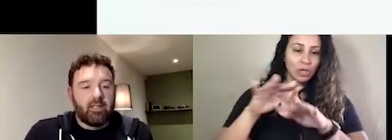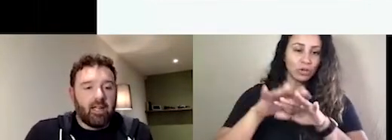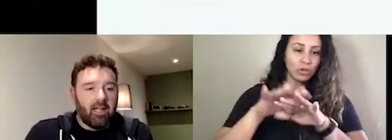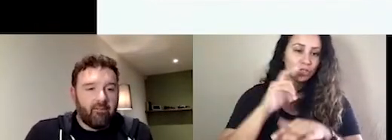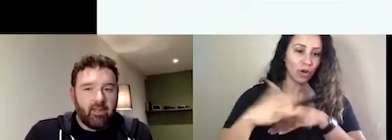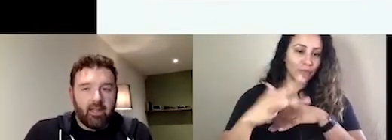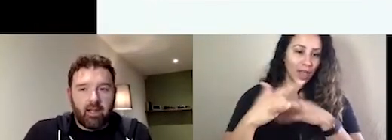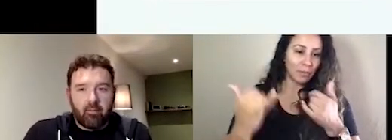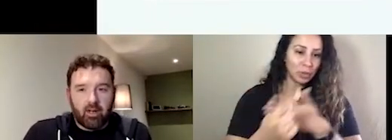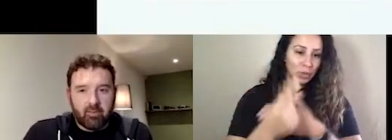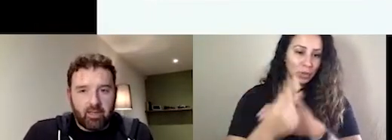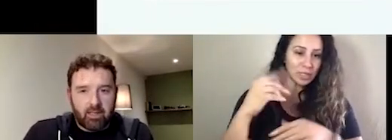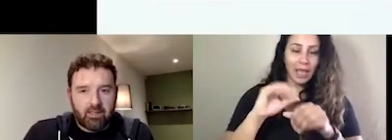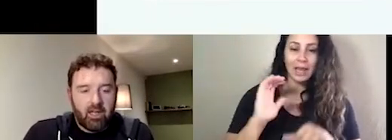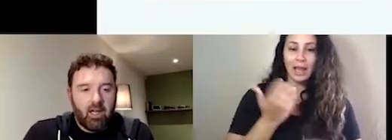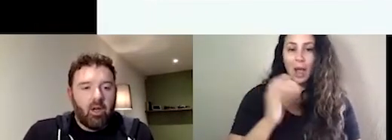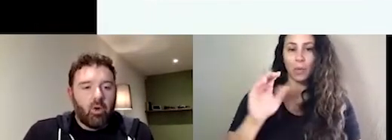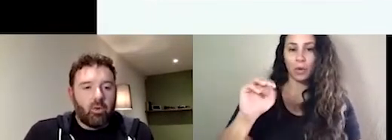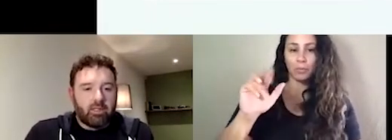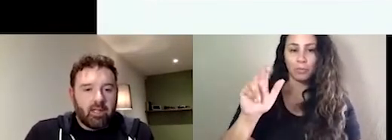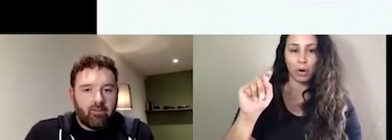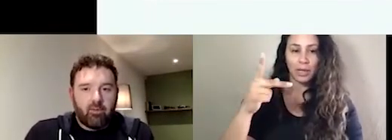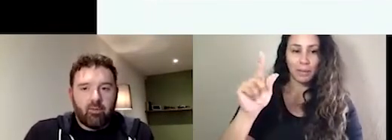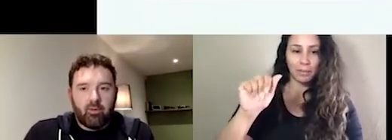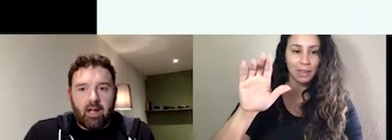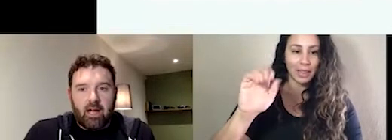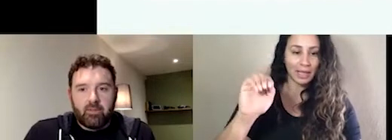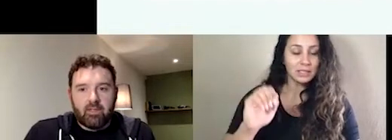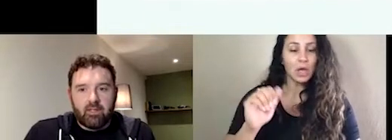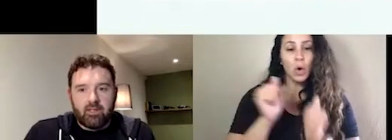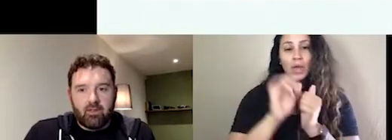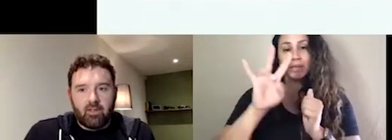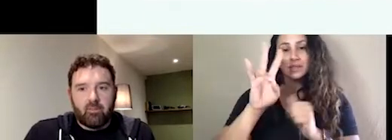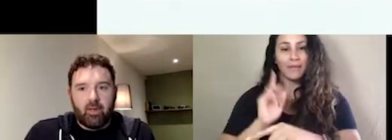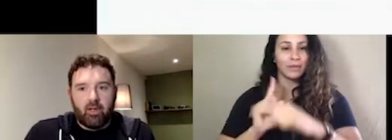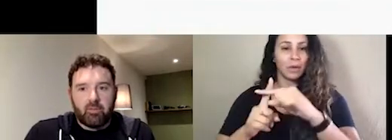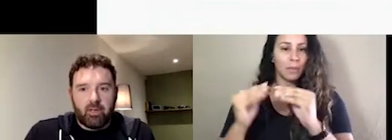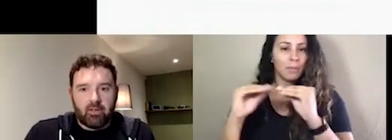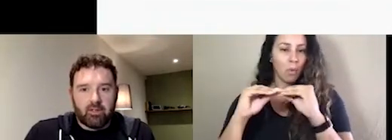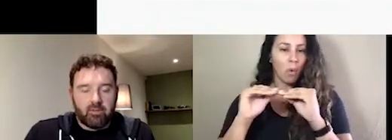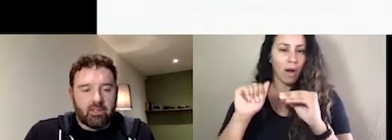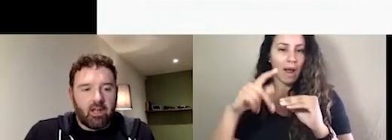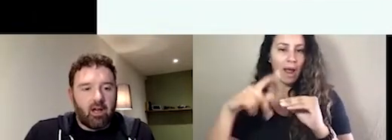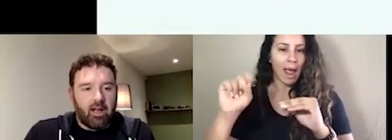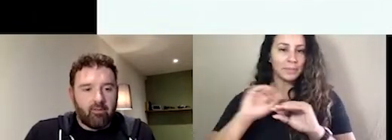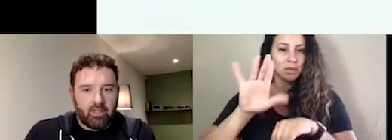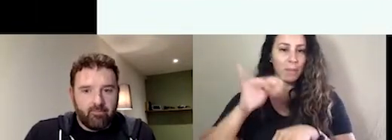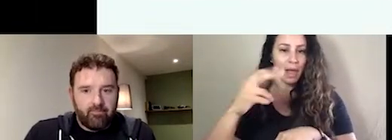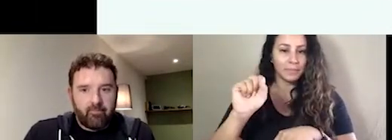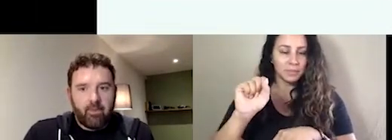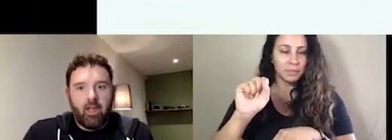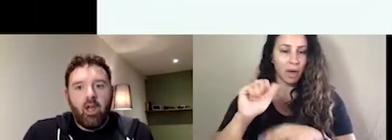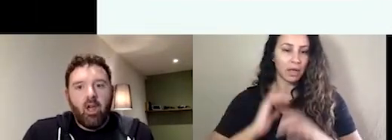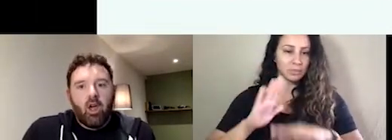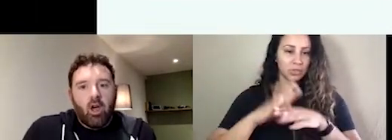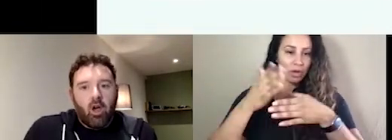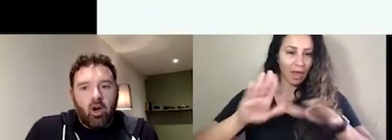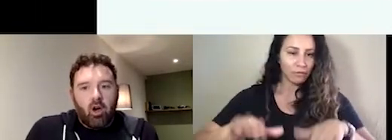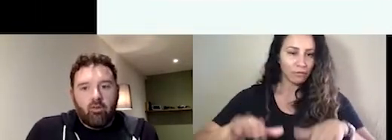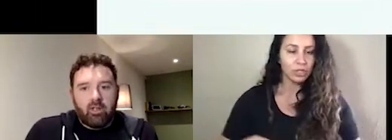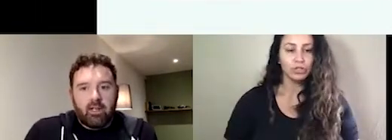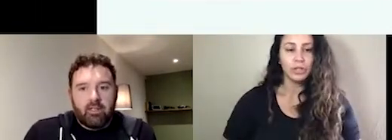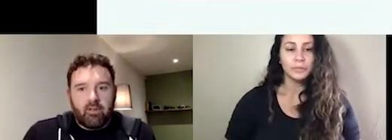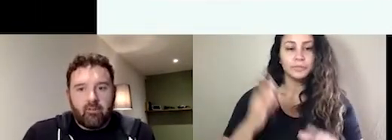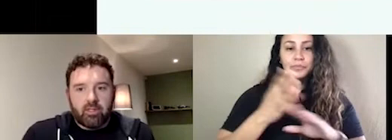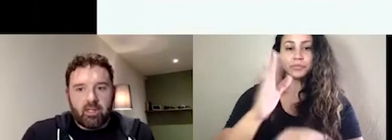available today in the App Marketplace, with 7 or more apps installed by HubSpot customers on average.